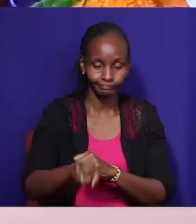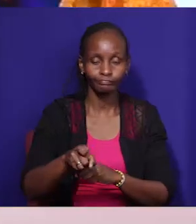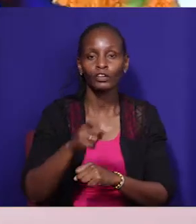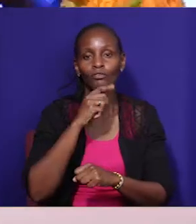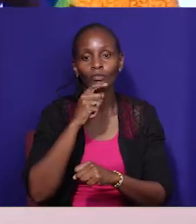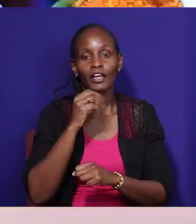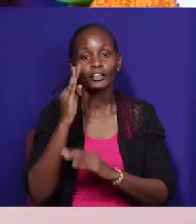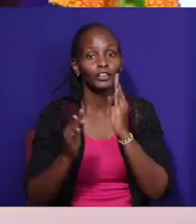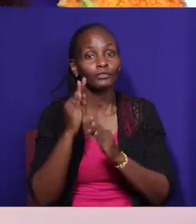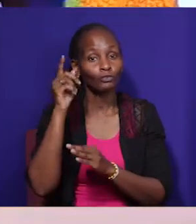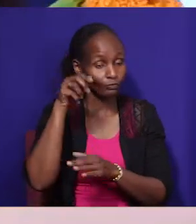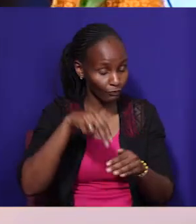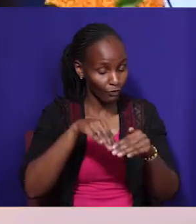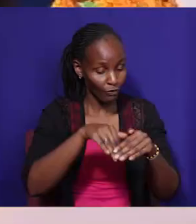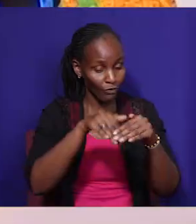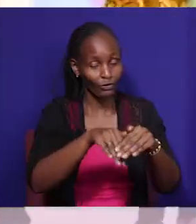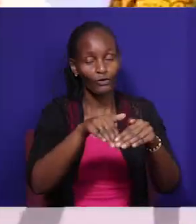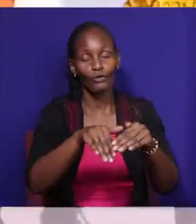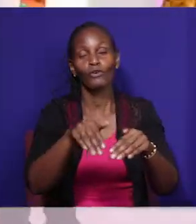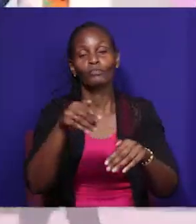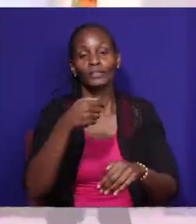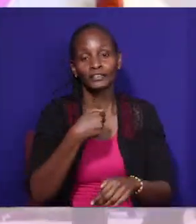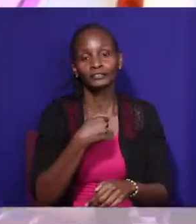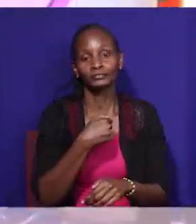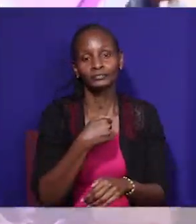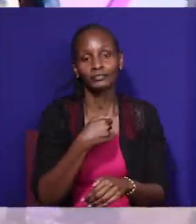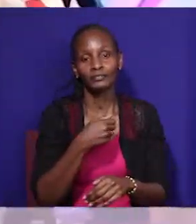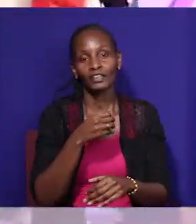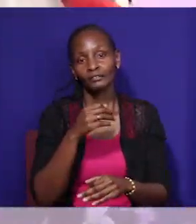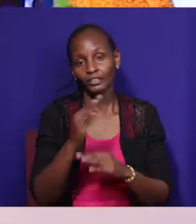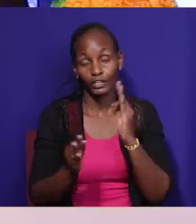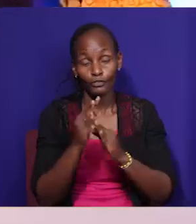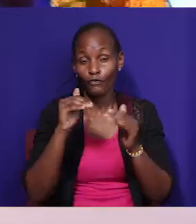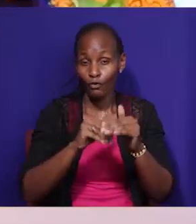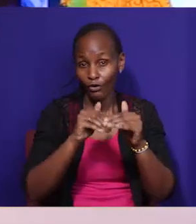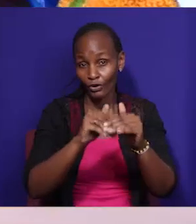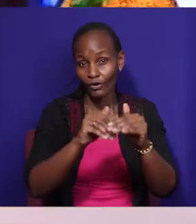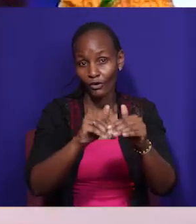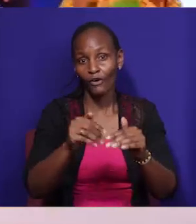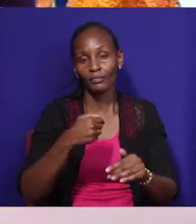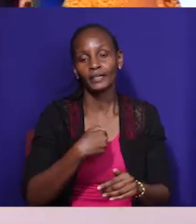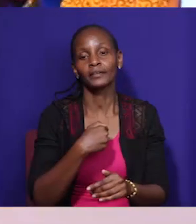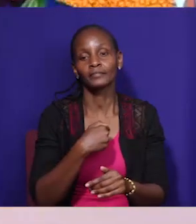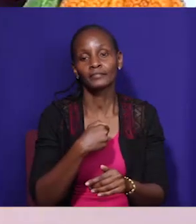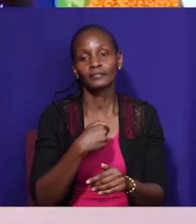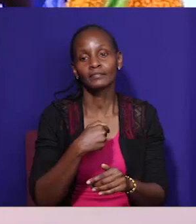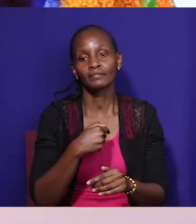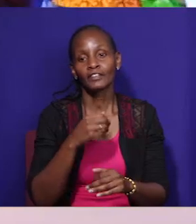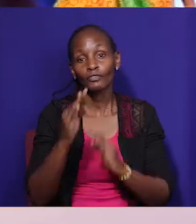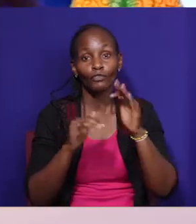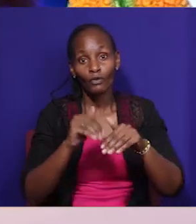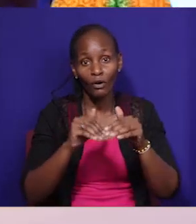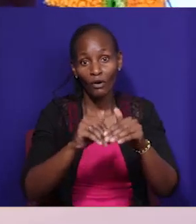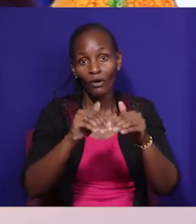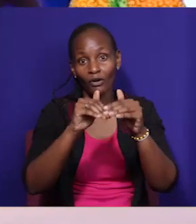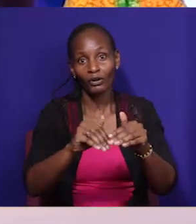you fishers of men if you follow me. If you follow me,